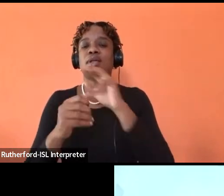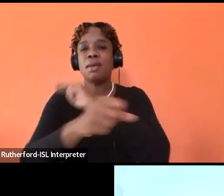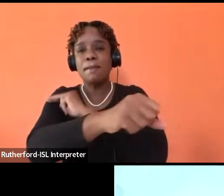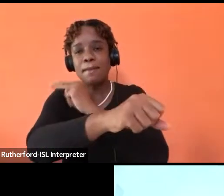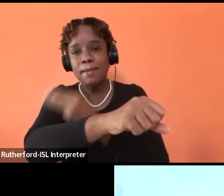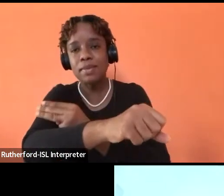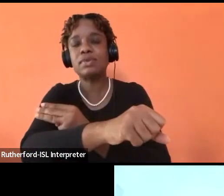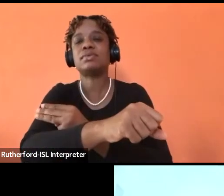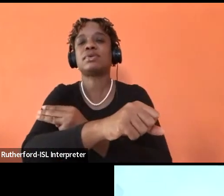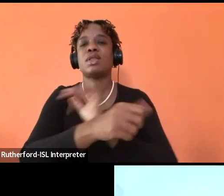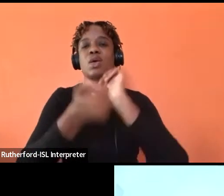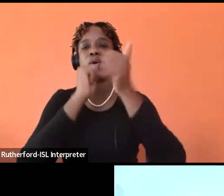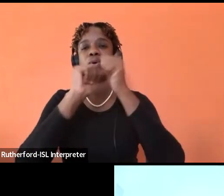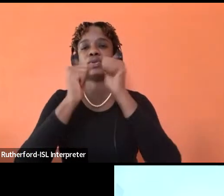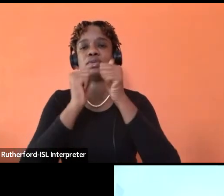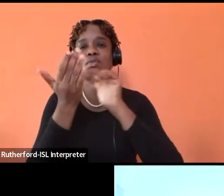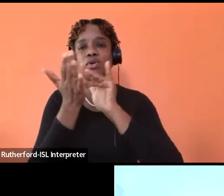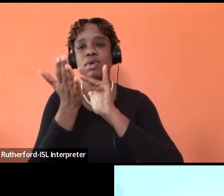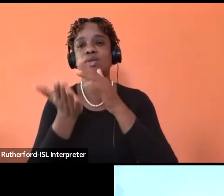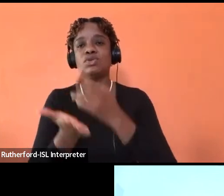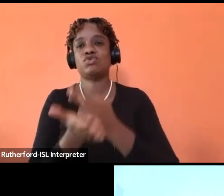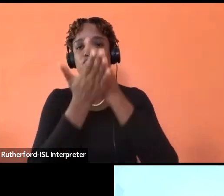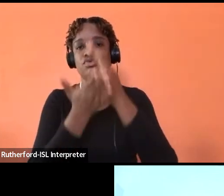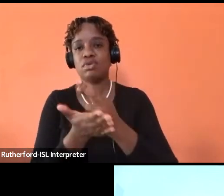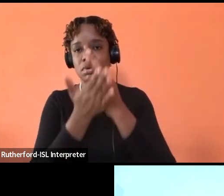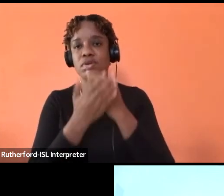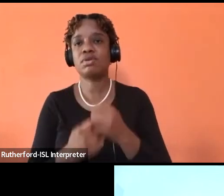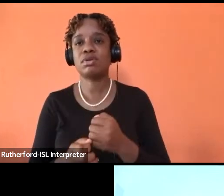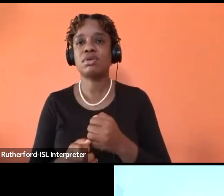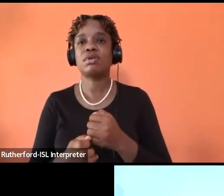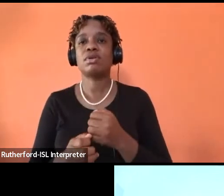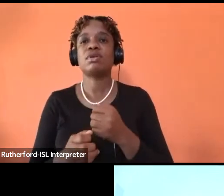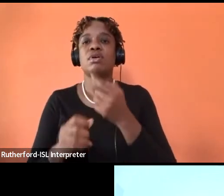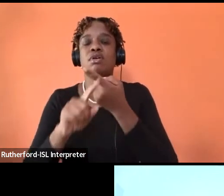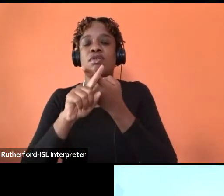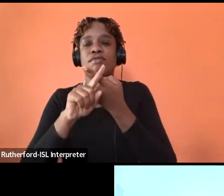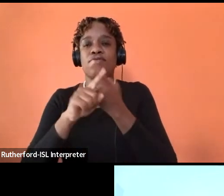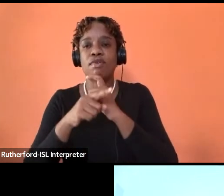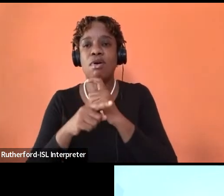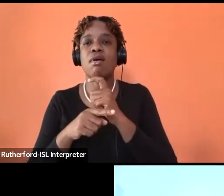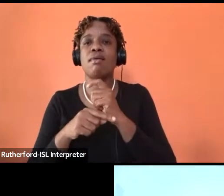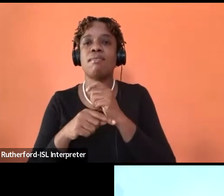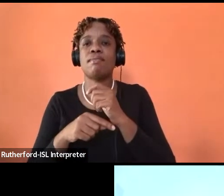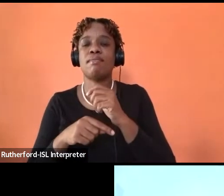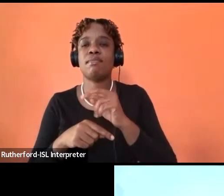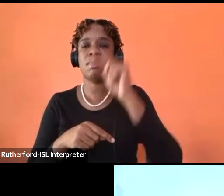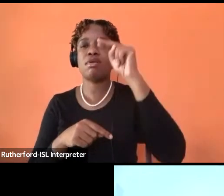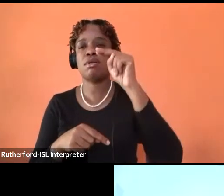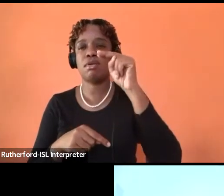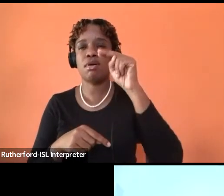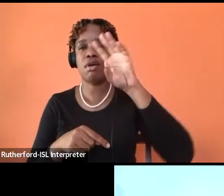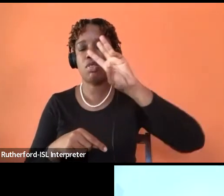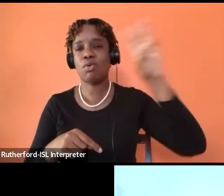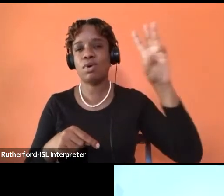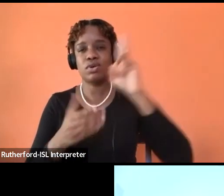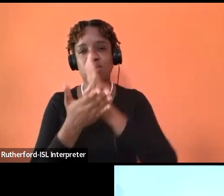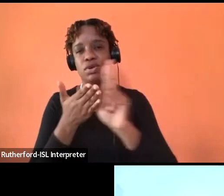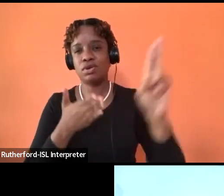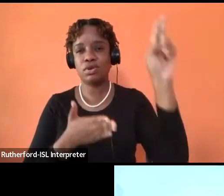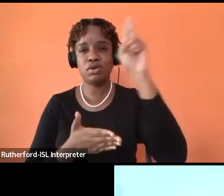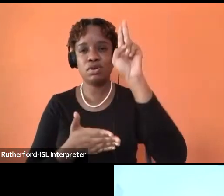medicine rehabilitation from the prestigious Northwestern University Rehabilitation Institute of Chicago